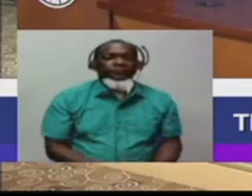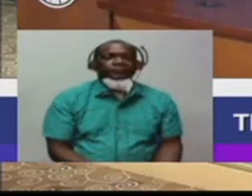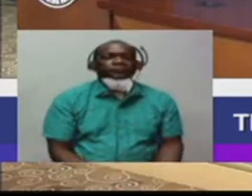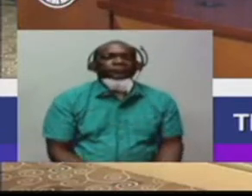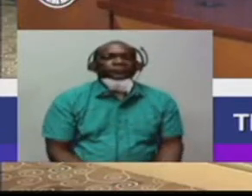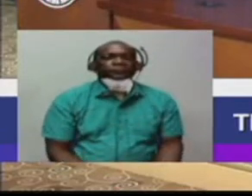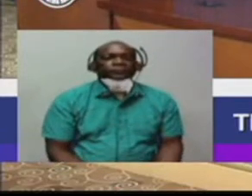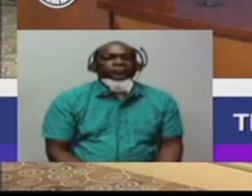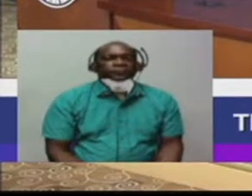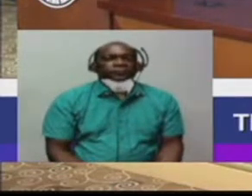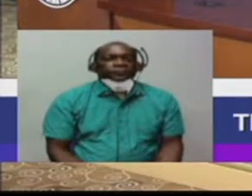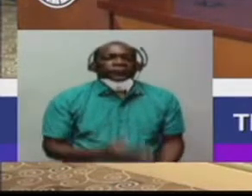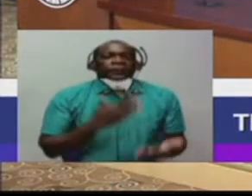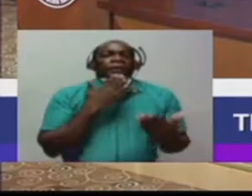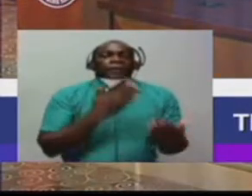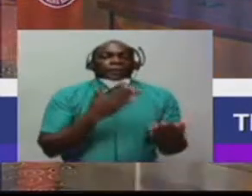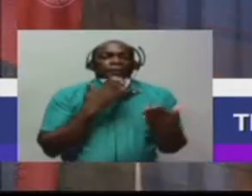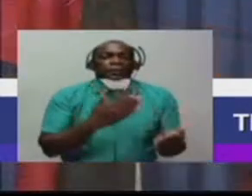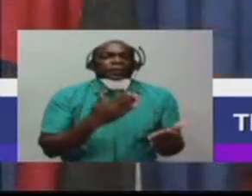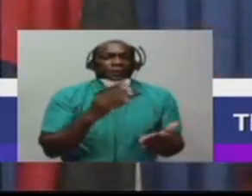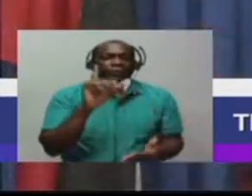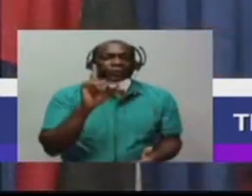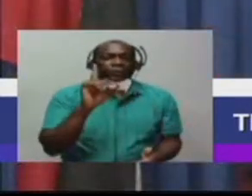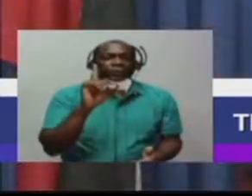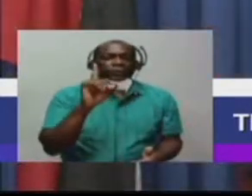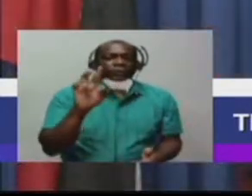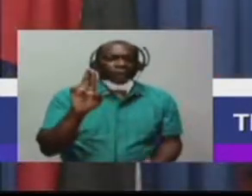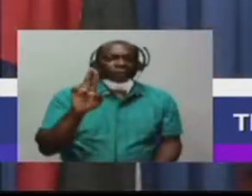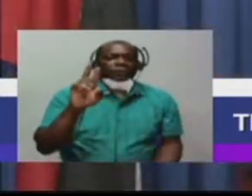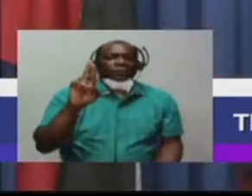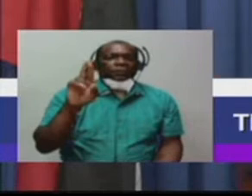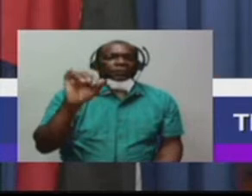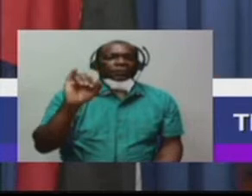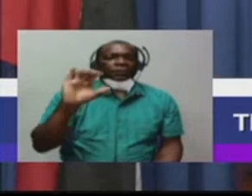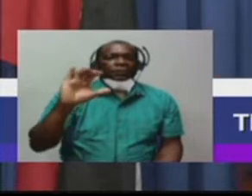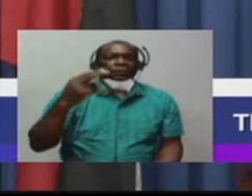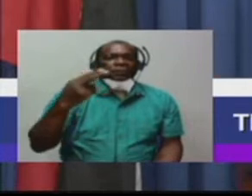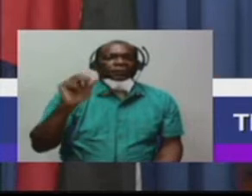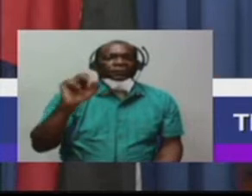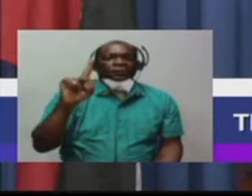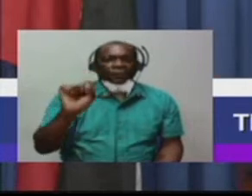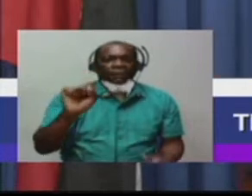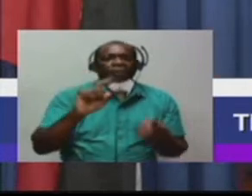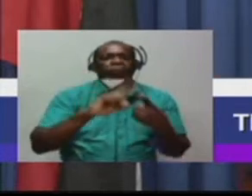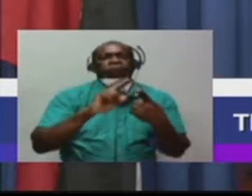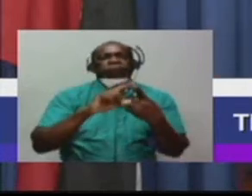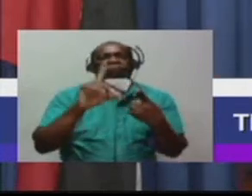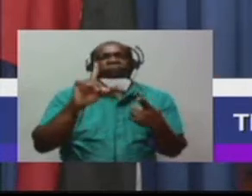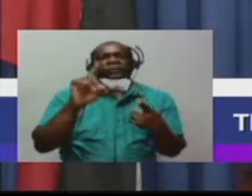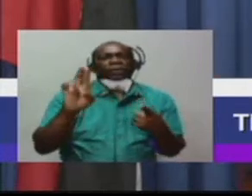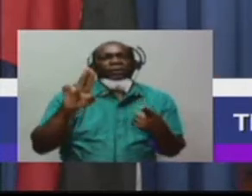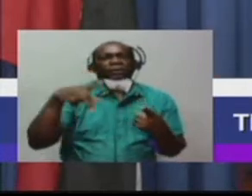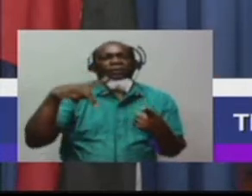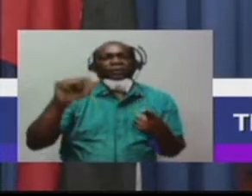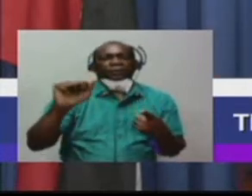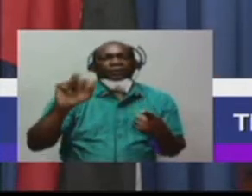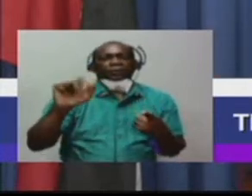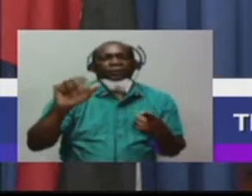Thank you very much, Dr. Richards and Dr. Parasham, Dr. Hines.